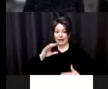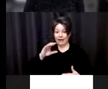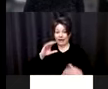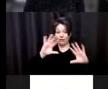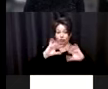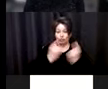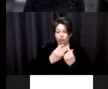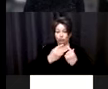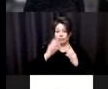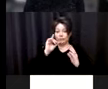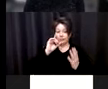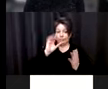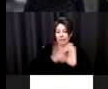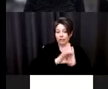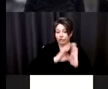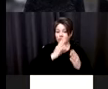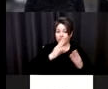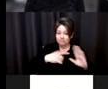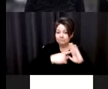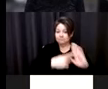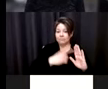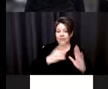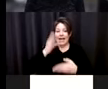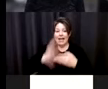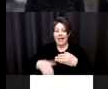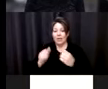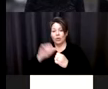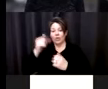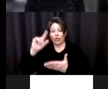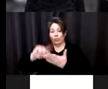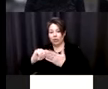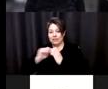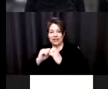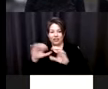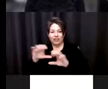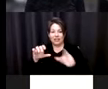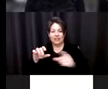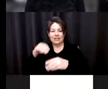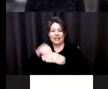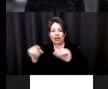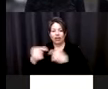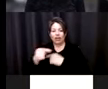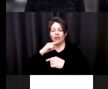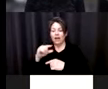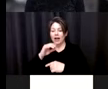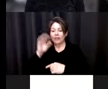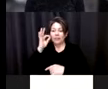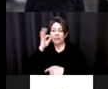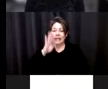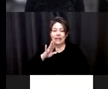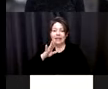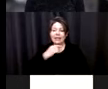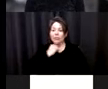here. And it ended with another print we did together in the Garden of the Bee Priestess,